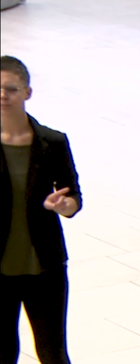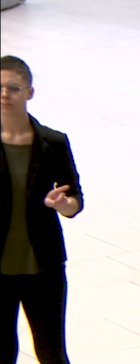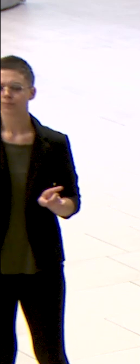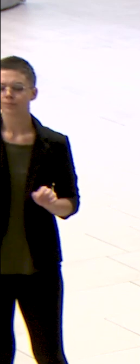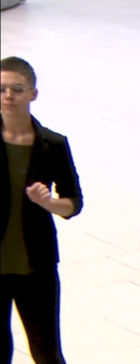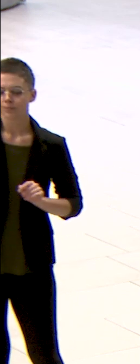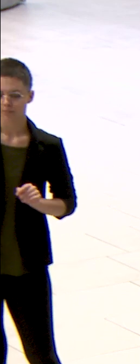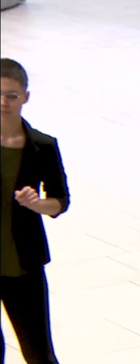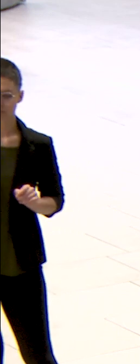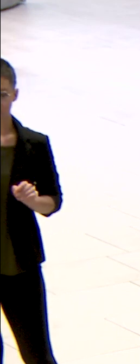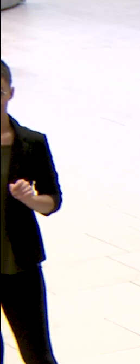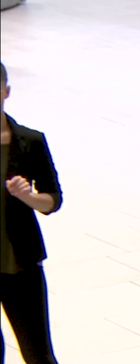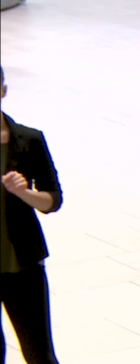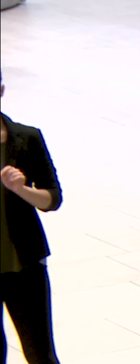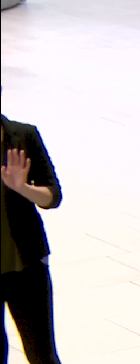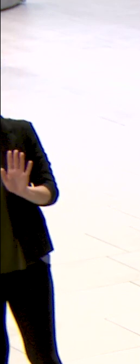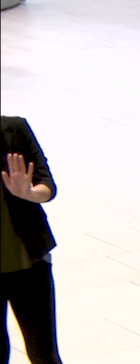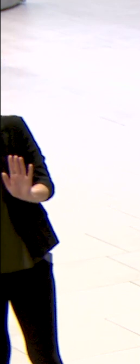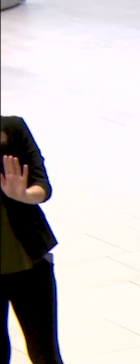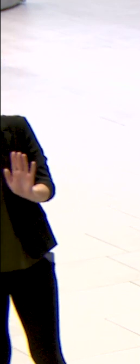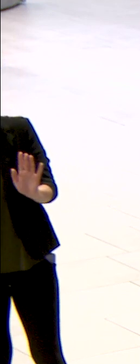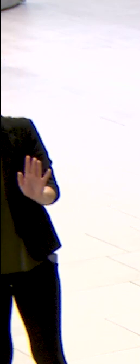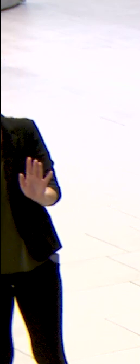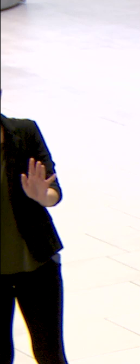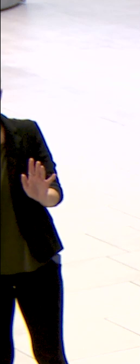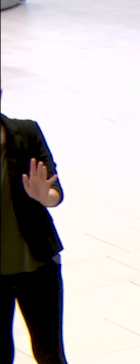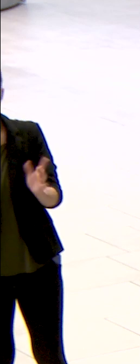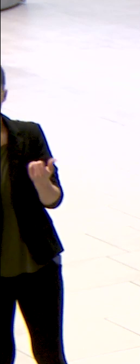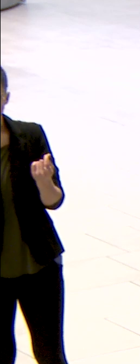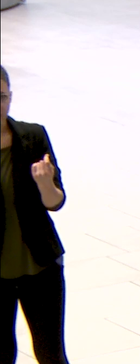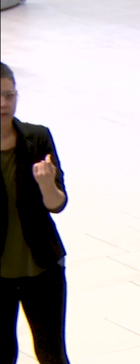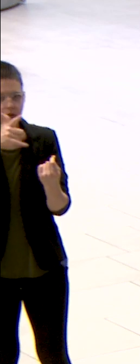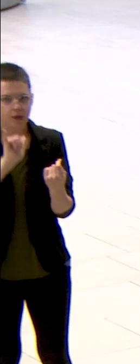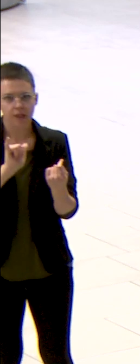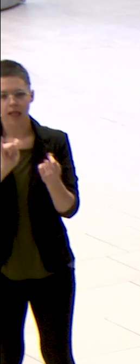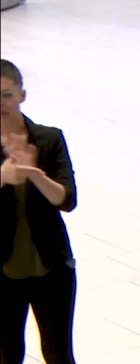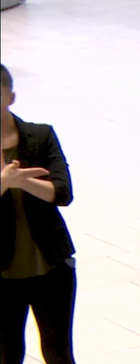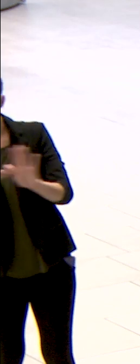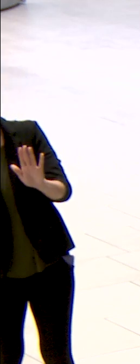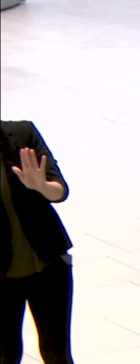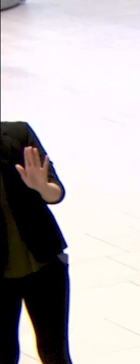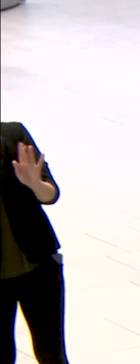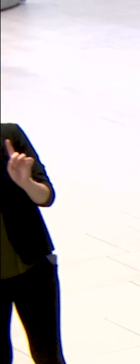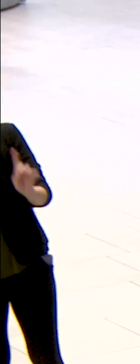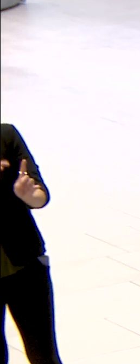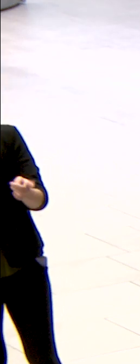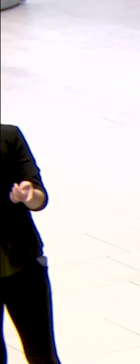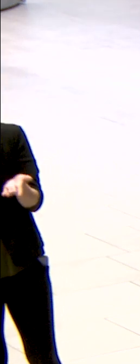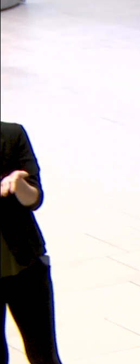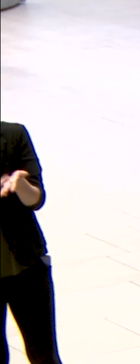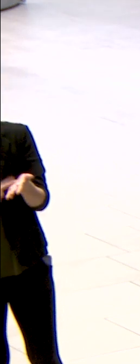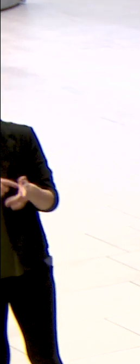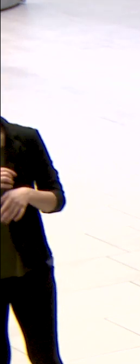this point, so you get a little bit of a taste of what MeToo really does, and driving brand, which is really what we're going to drive part of this conversation.